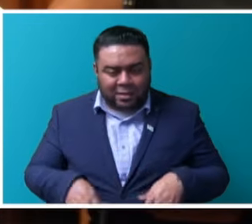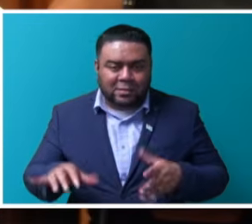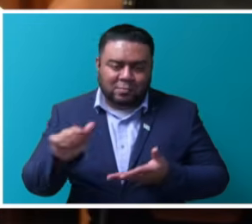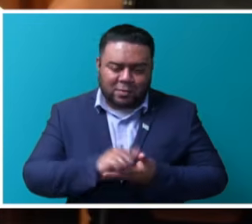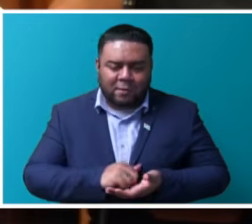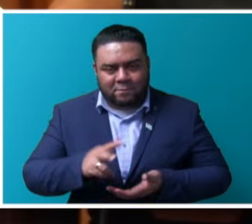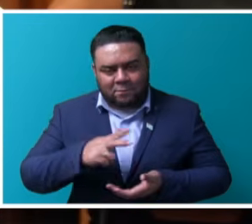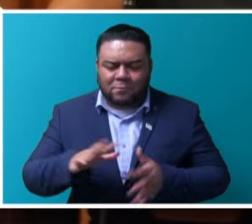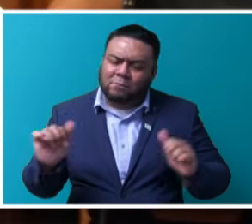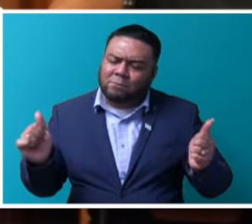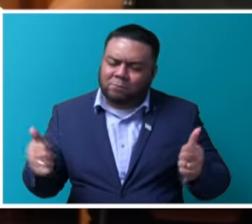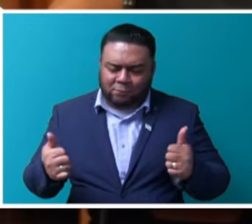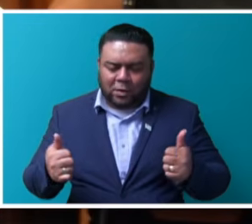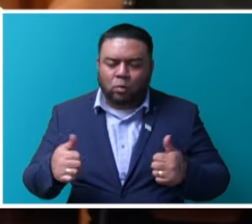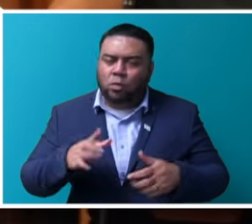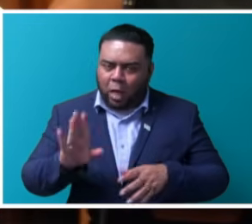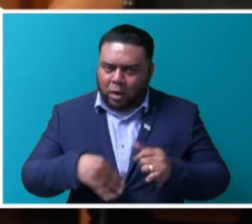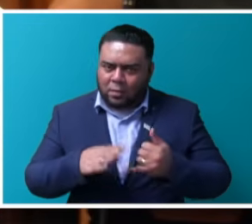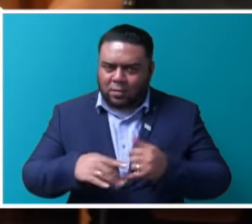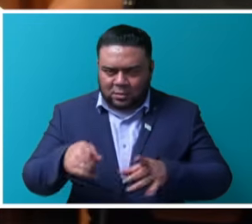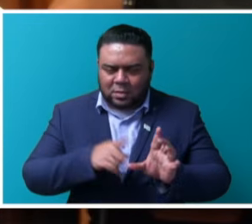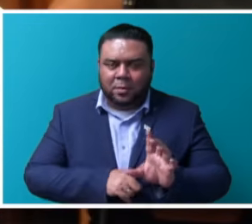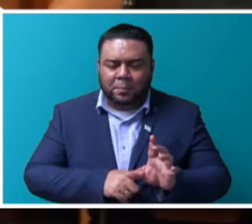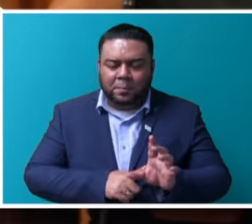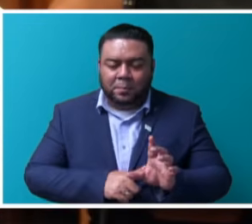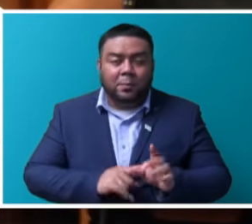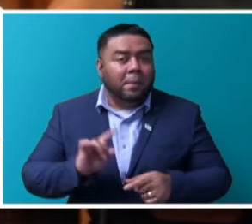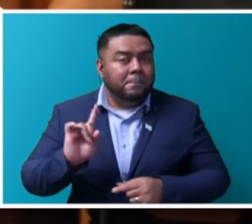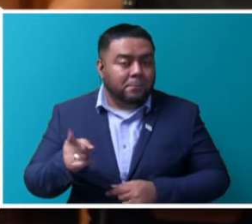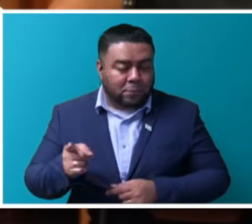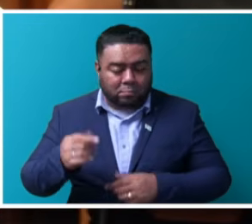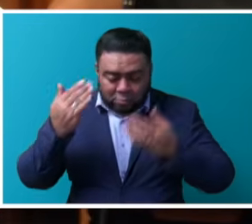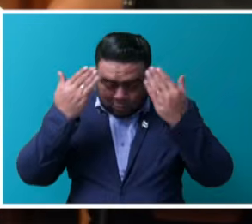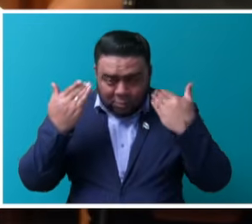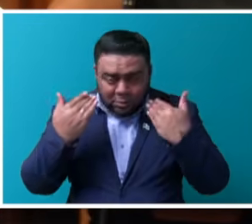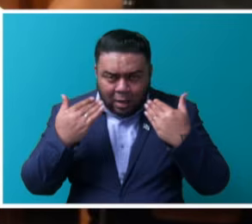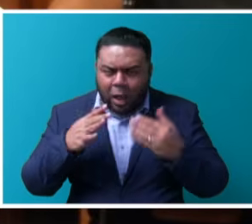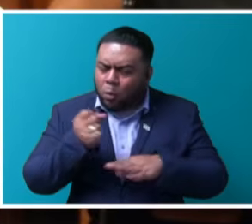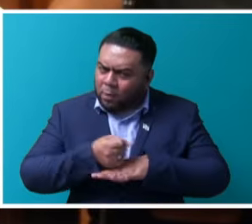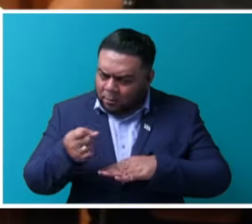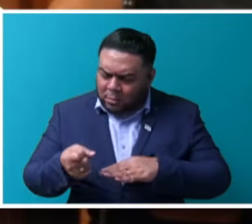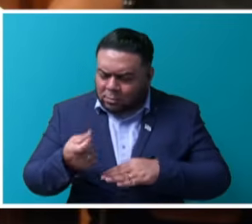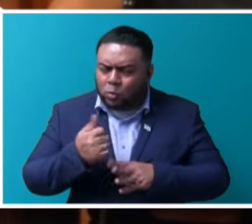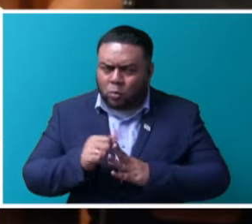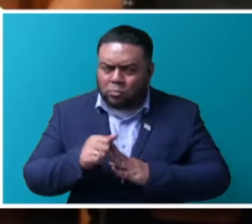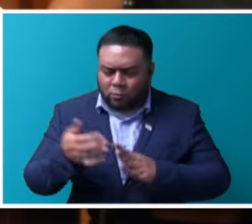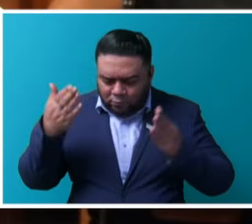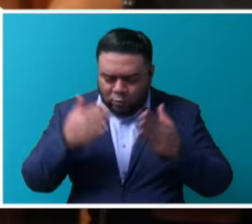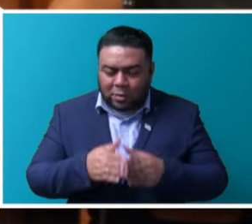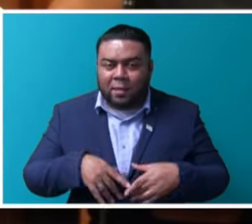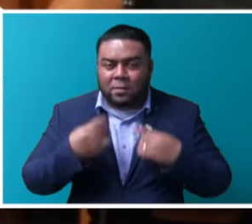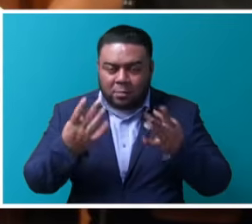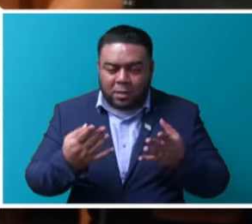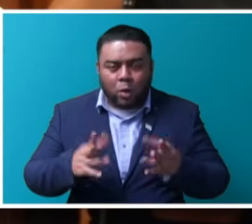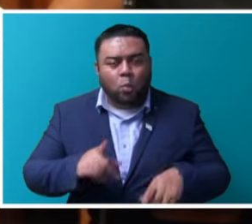finalized by the end of this year. Mr. Speaker, our government is also focused on expanding the availability and quality